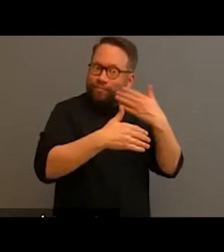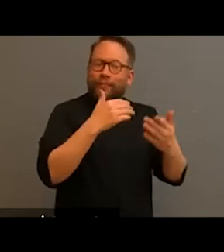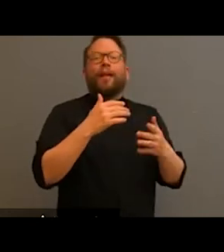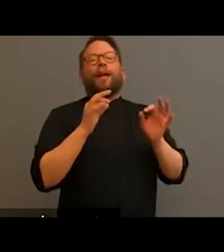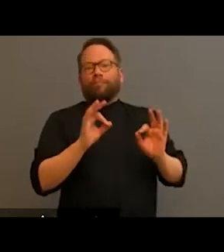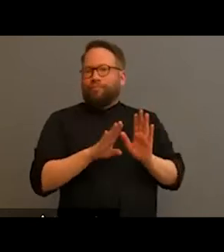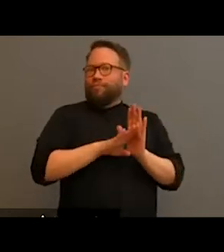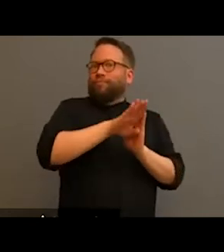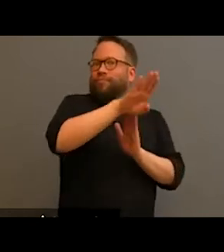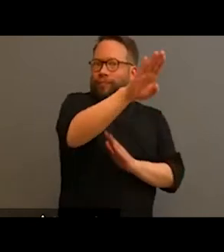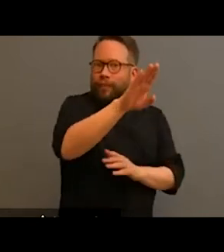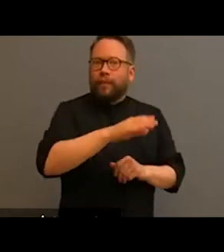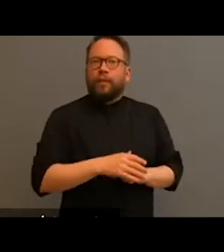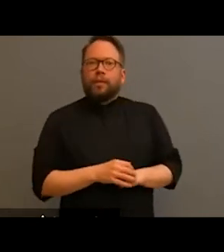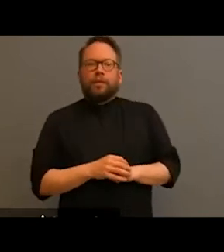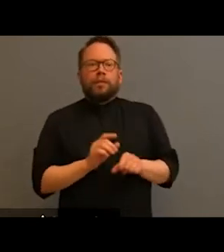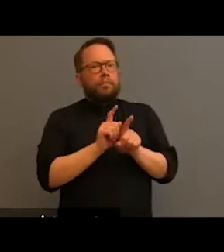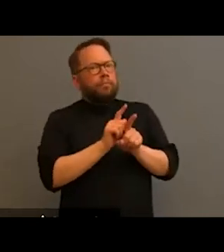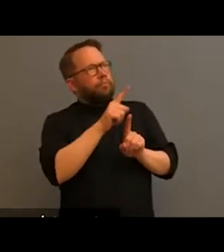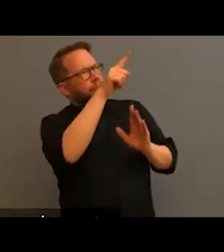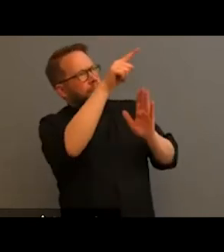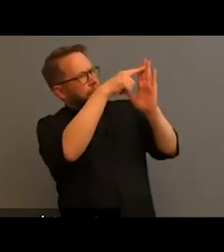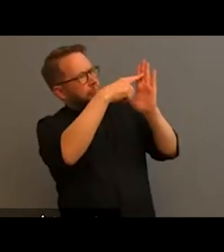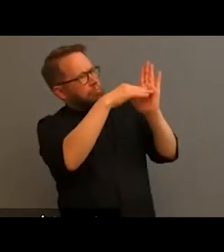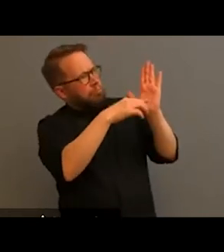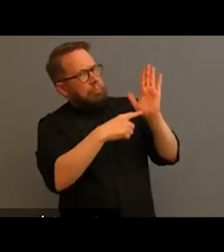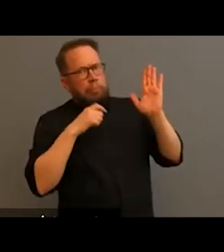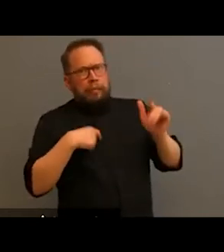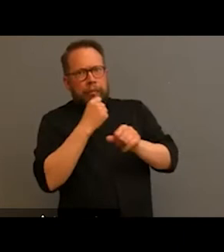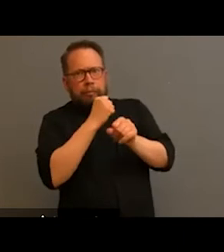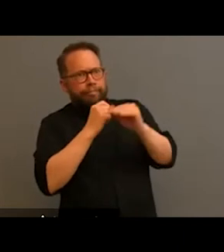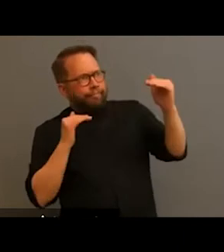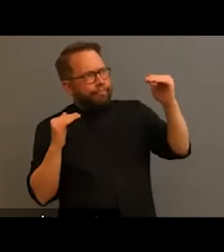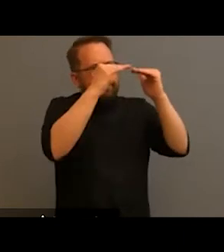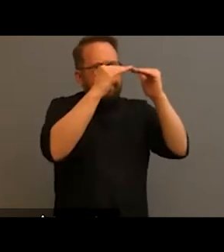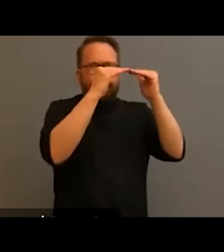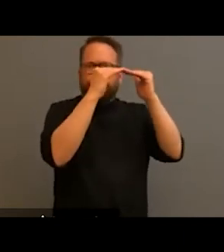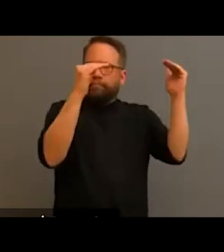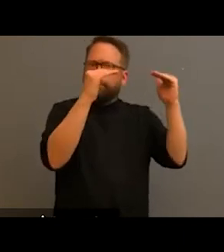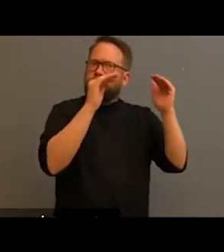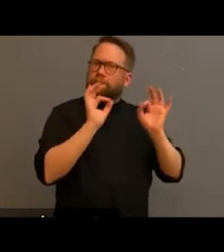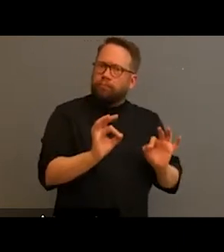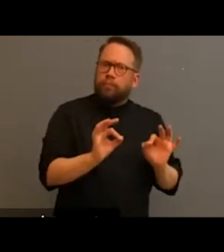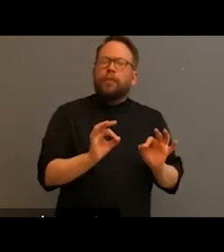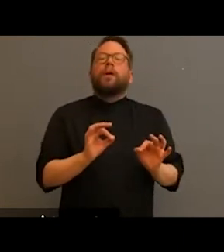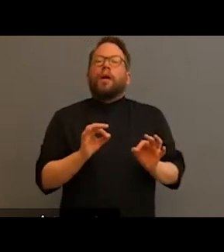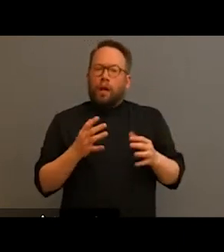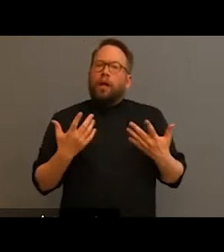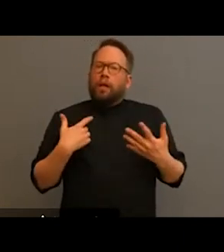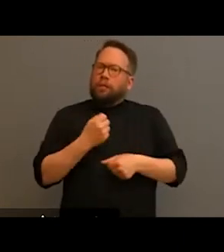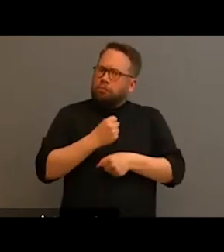have the demands that you have to adjust and make sure that people with disability could be able to work in same as everybody